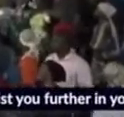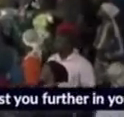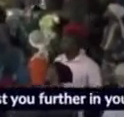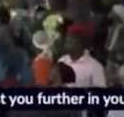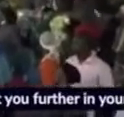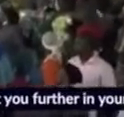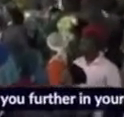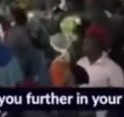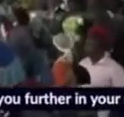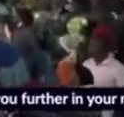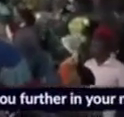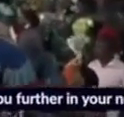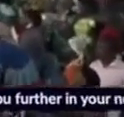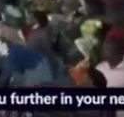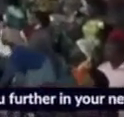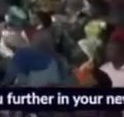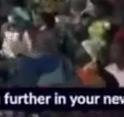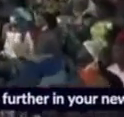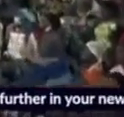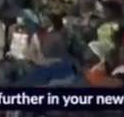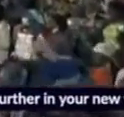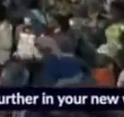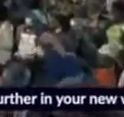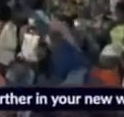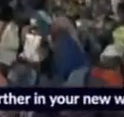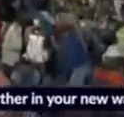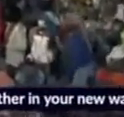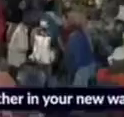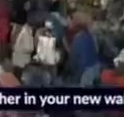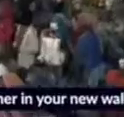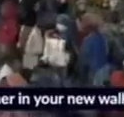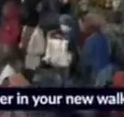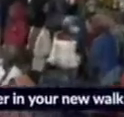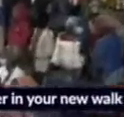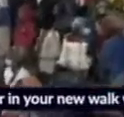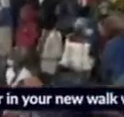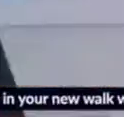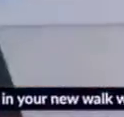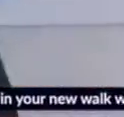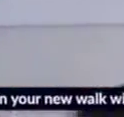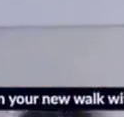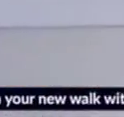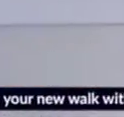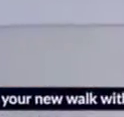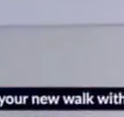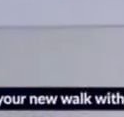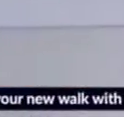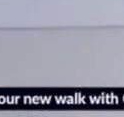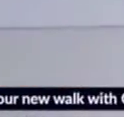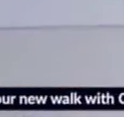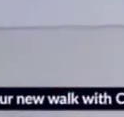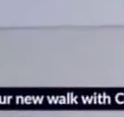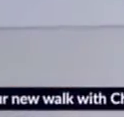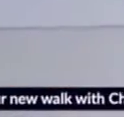the power of God has been released. So the power of God has been released. It's your turn to shine.